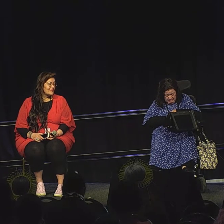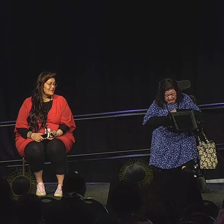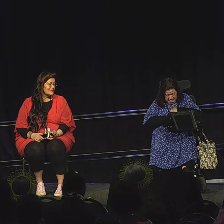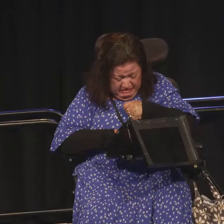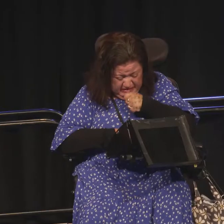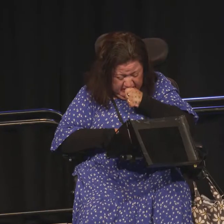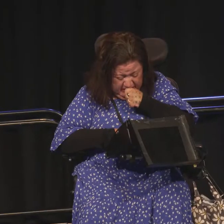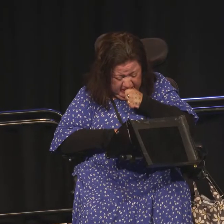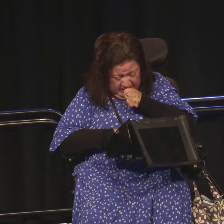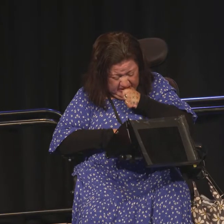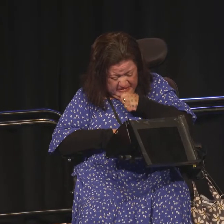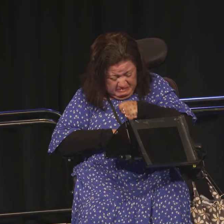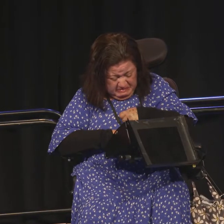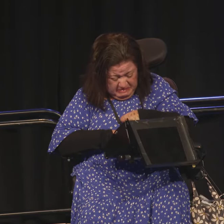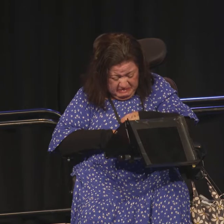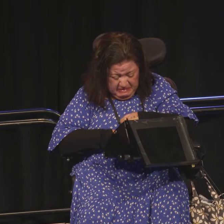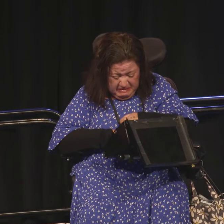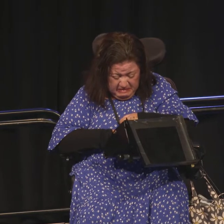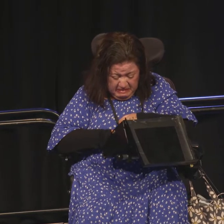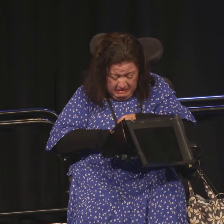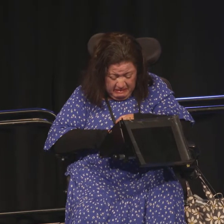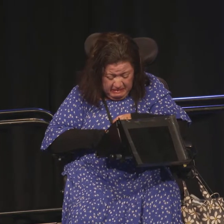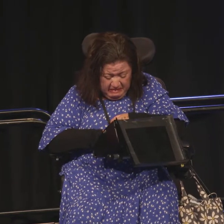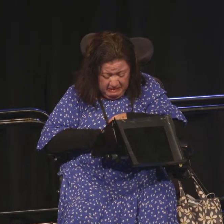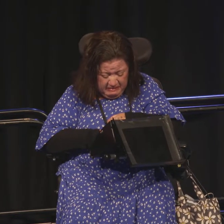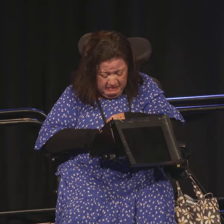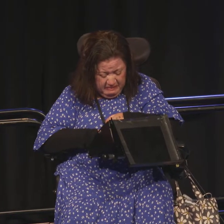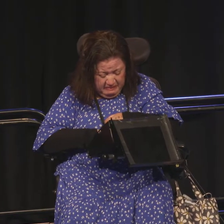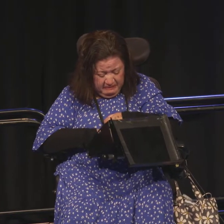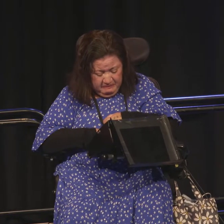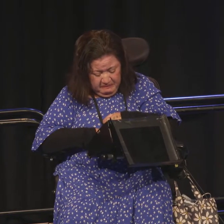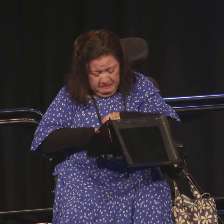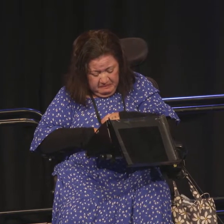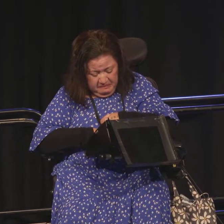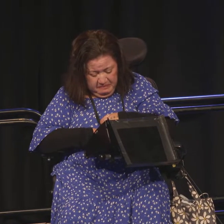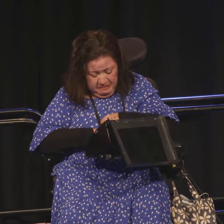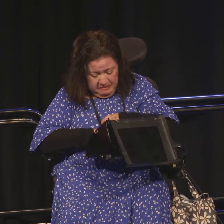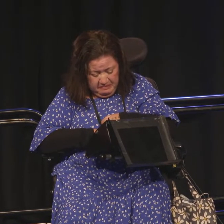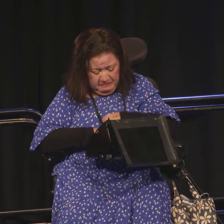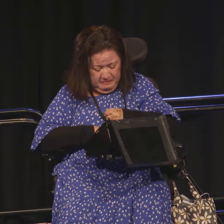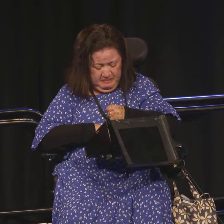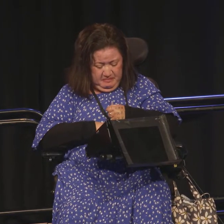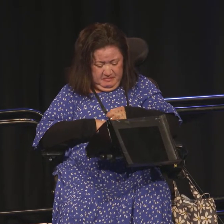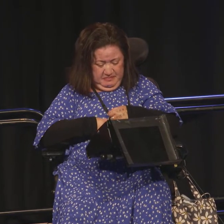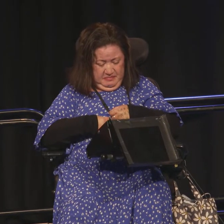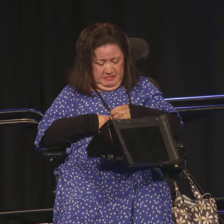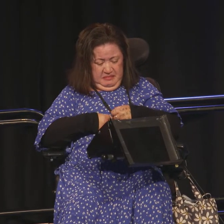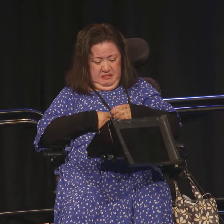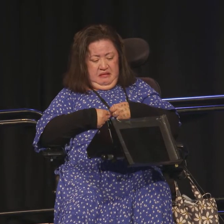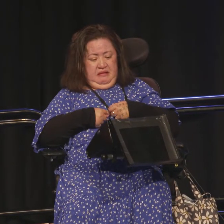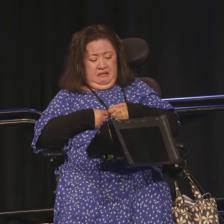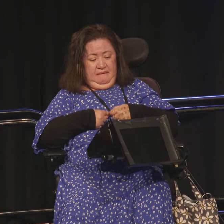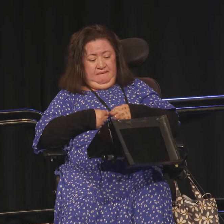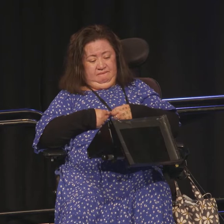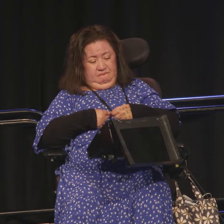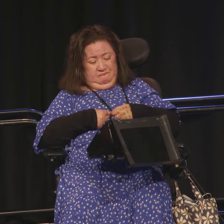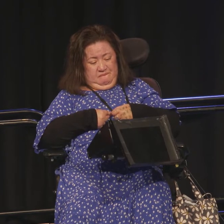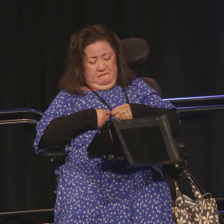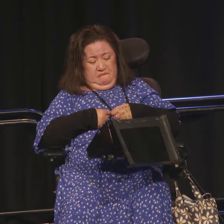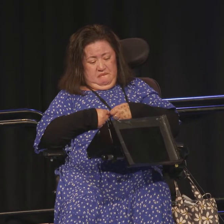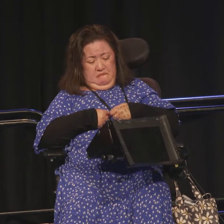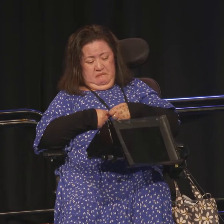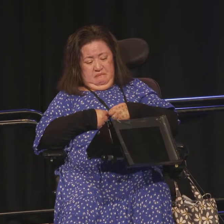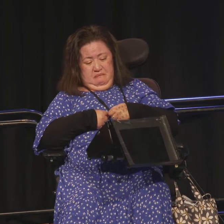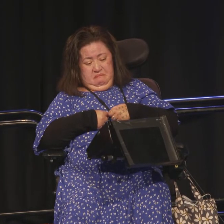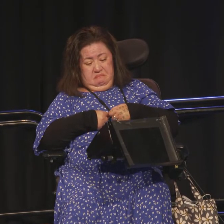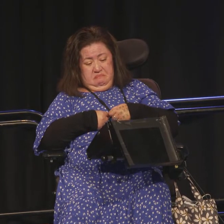artwork over 26 years now and with touch compass and independent collaborator almost 30 years so I'd love to